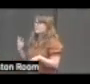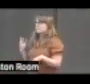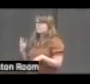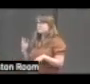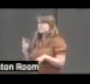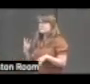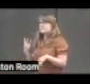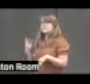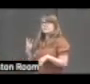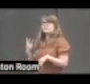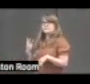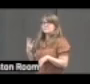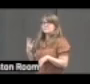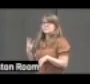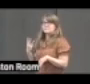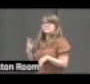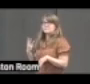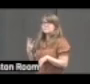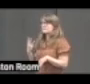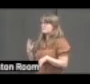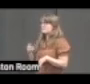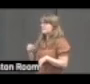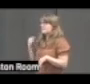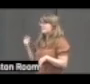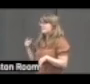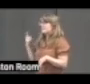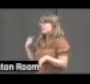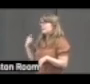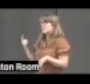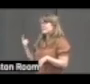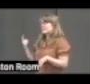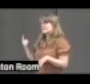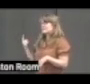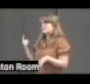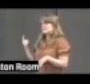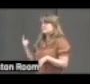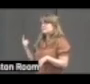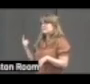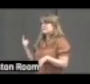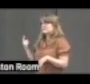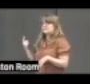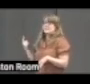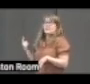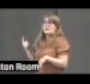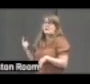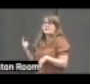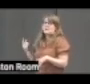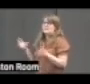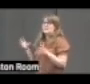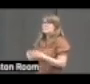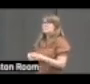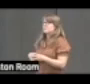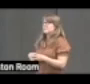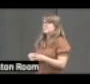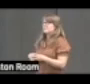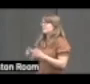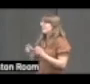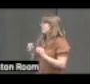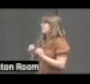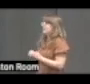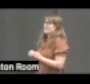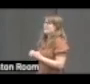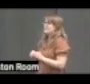have 3 conservation breeding centers with about 100 pandas at each center. And then we breed for